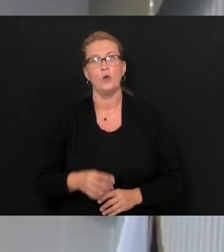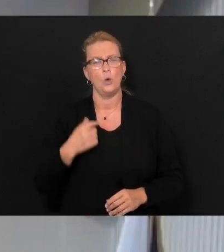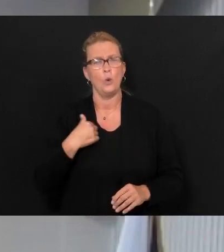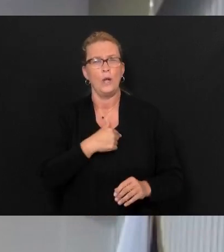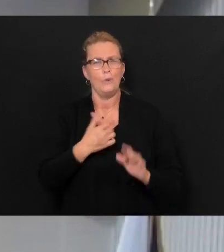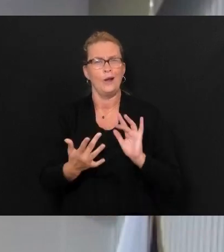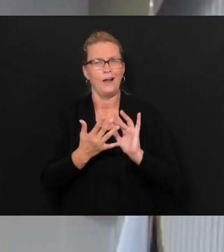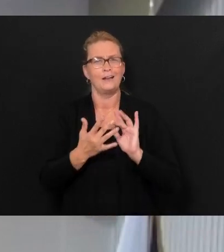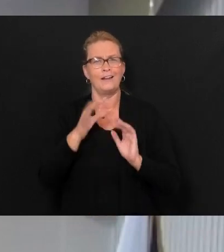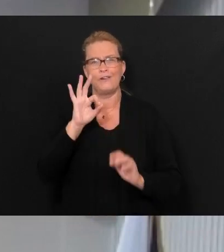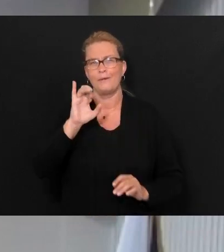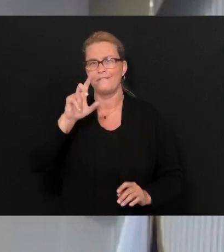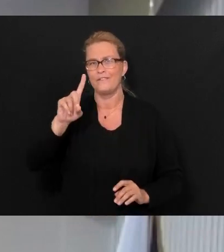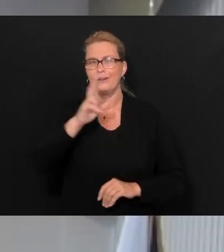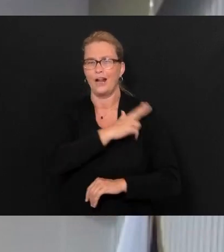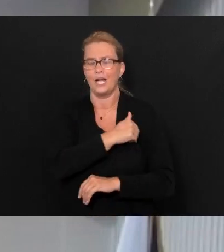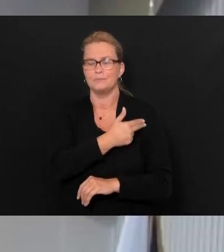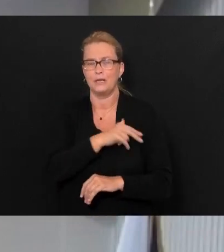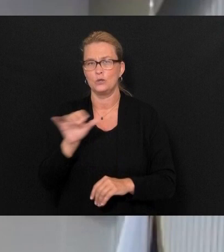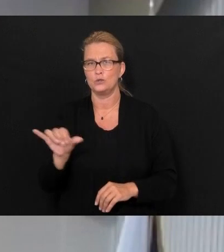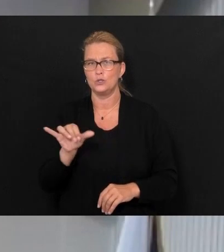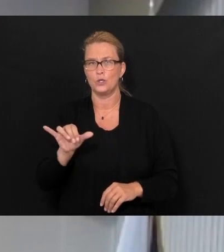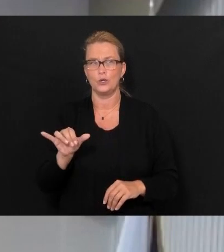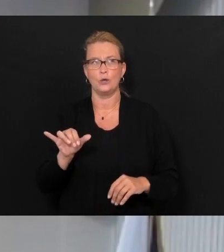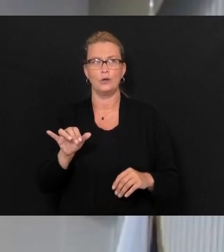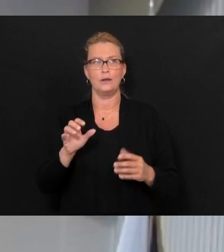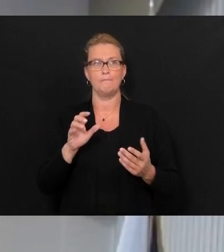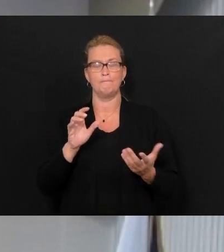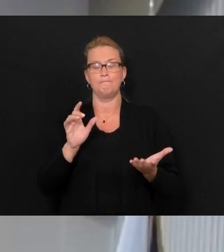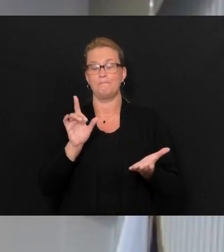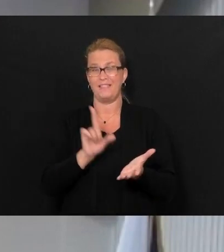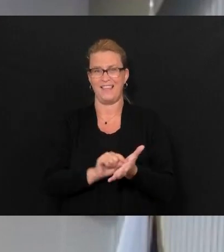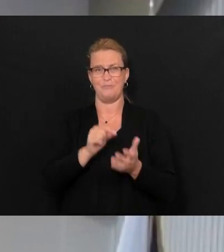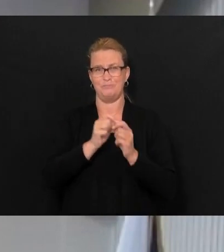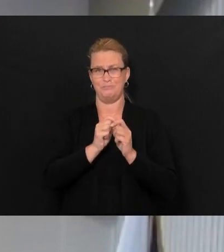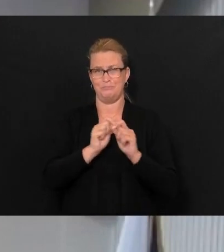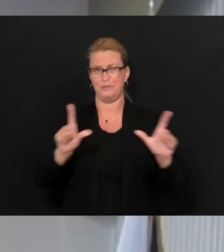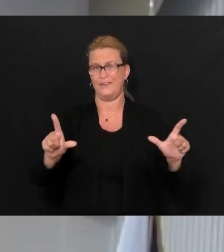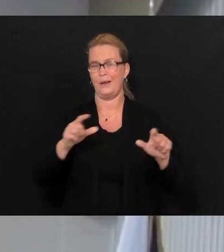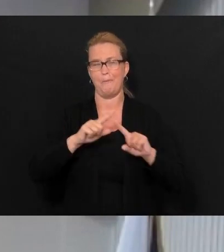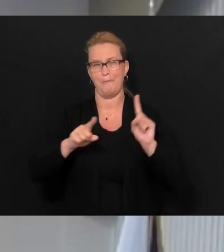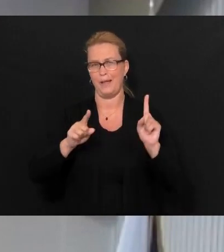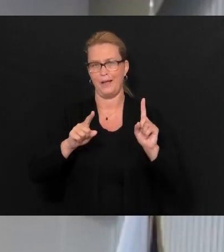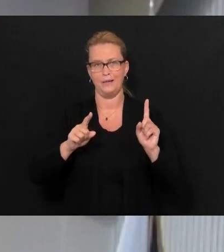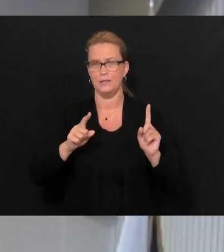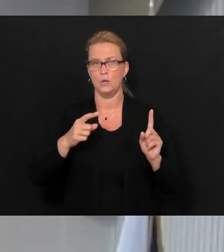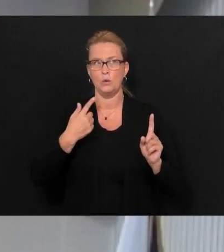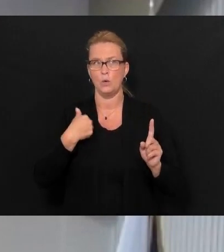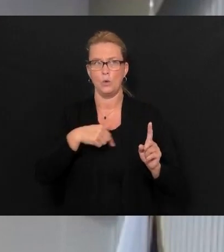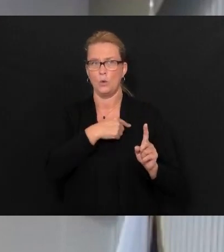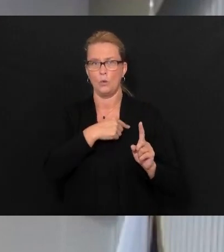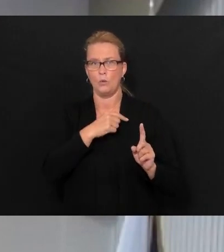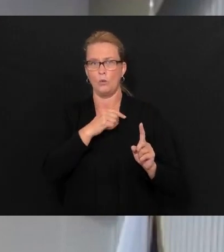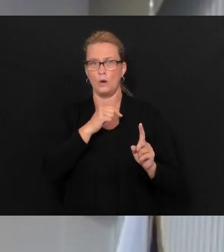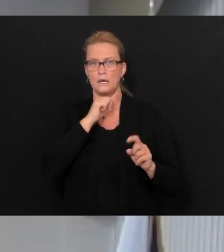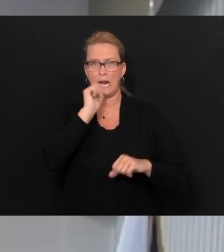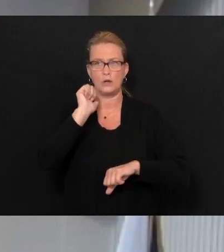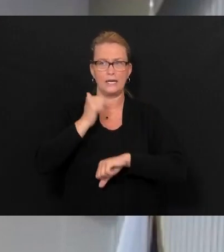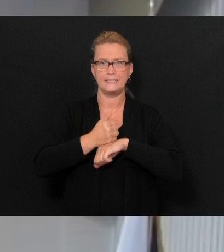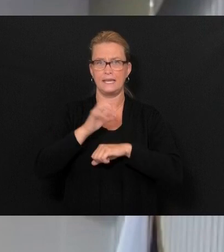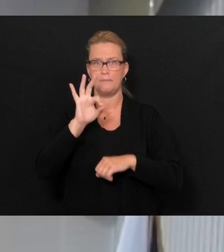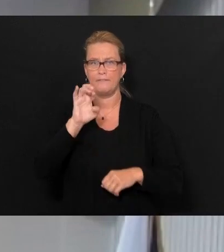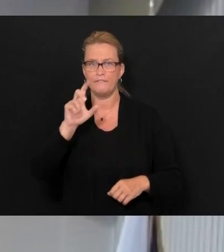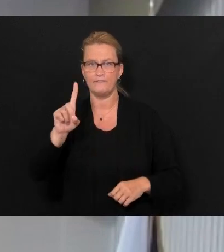We don't know anything about that other than the press release. We couldn't staff a field hospital if a field hospital